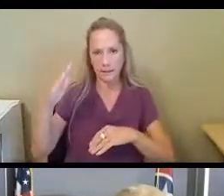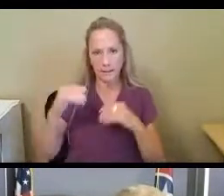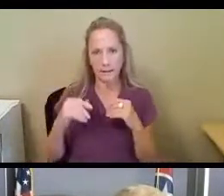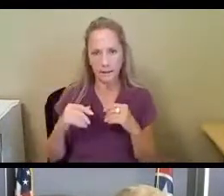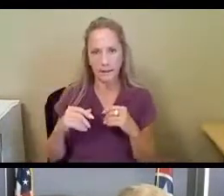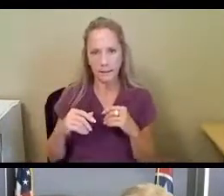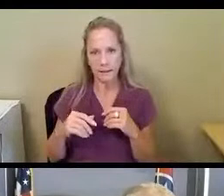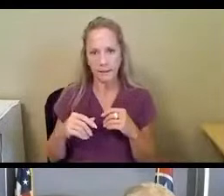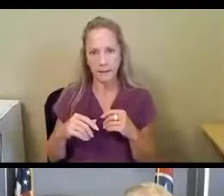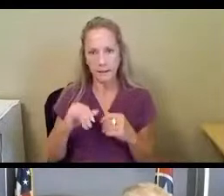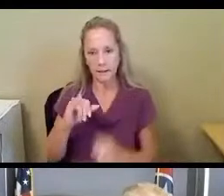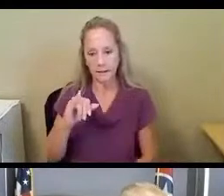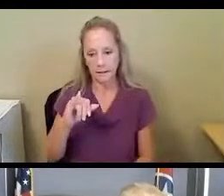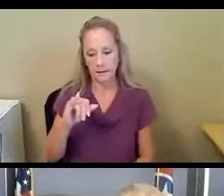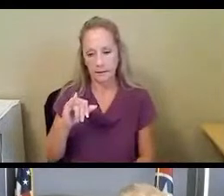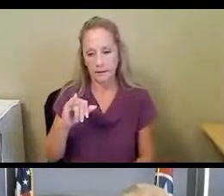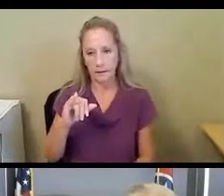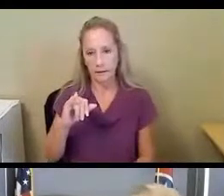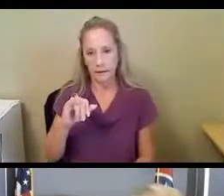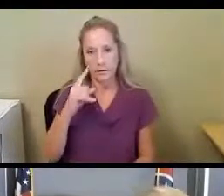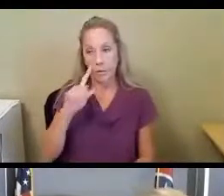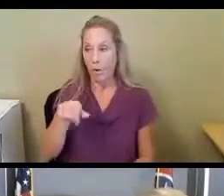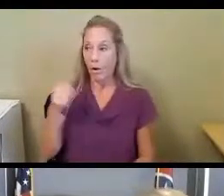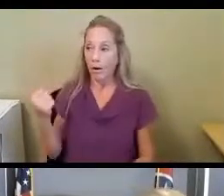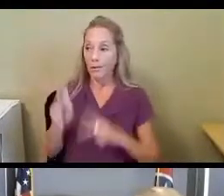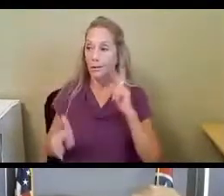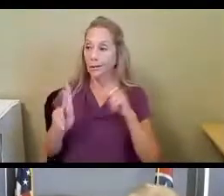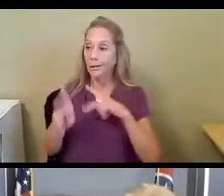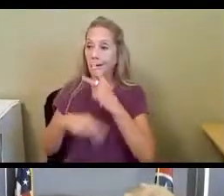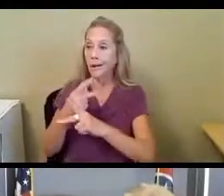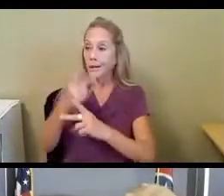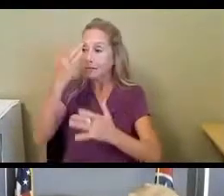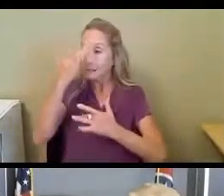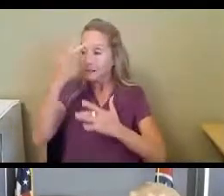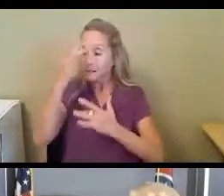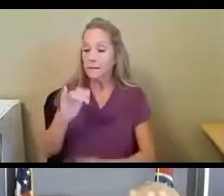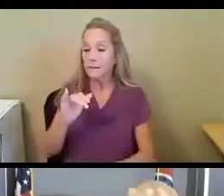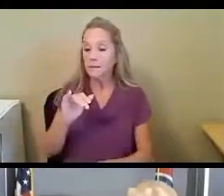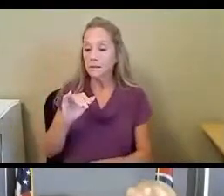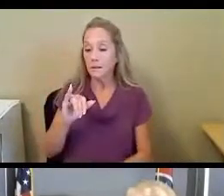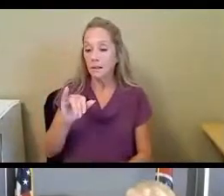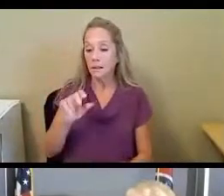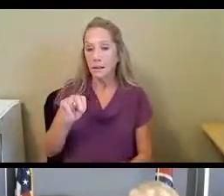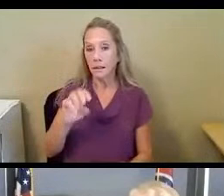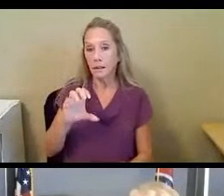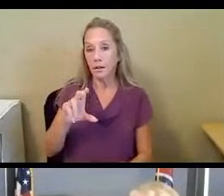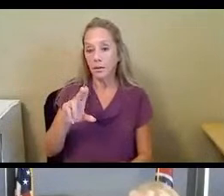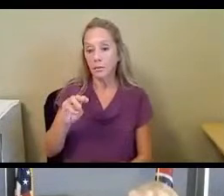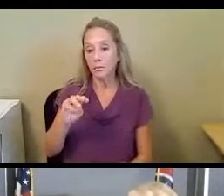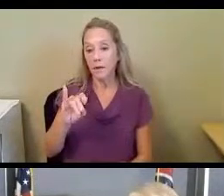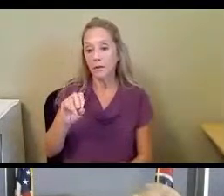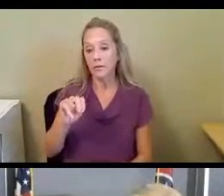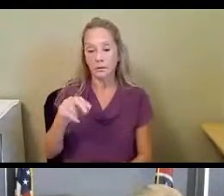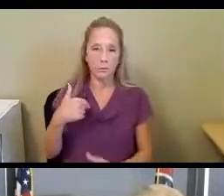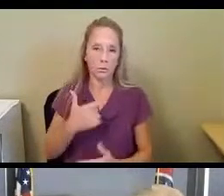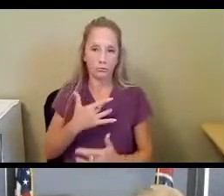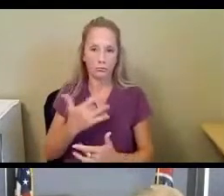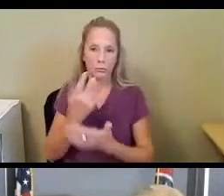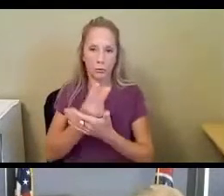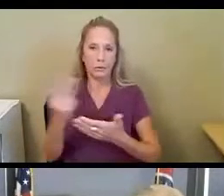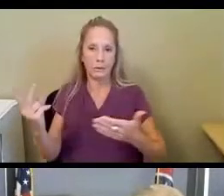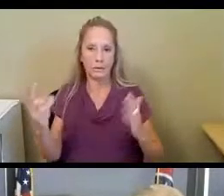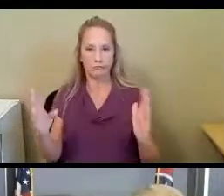we go 2 incubation periods before we let a nursing home start having admissions again when they've had an